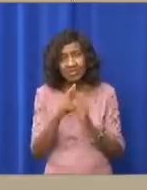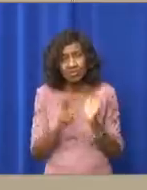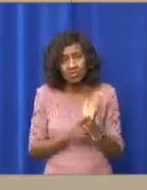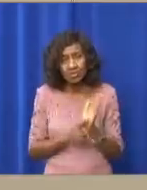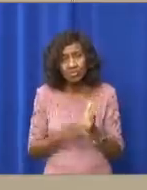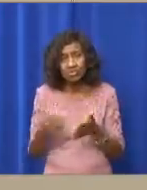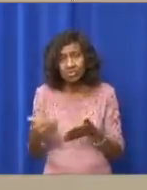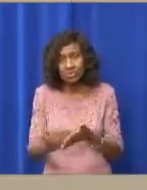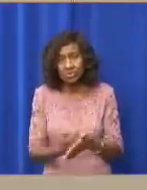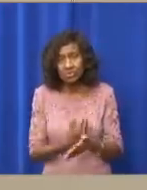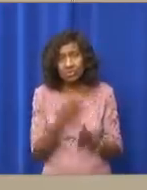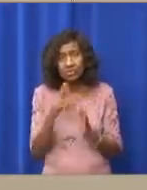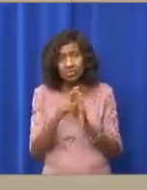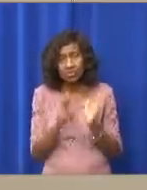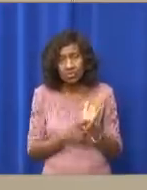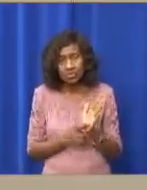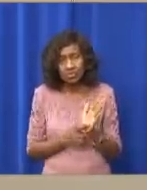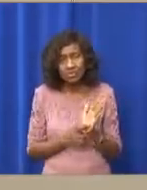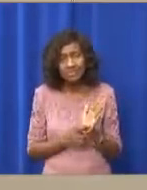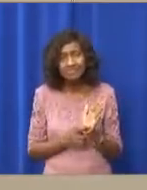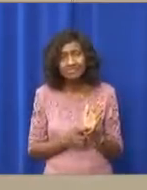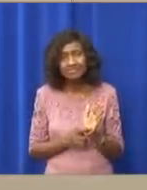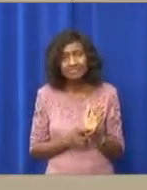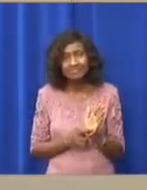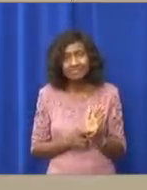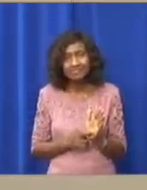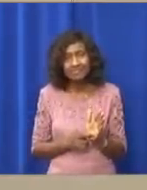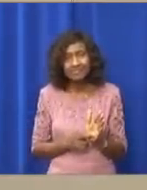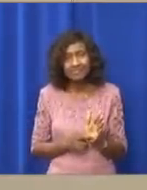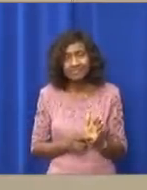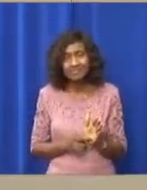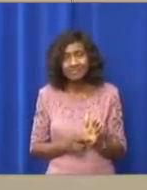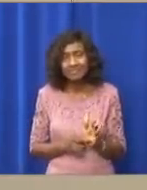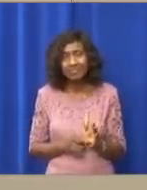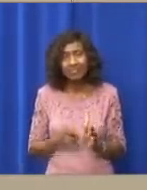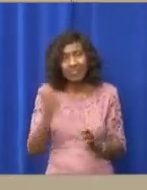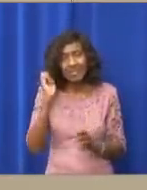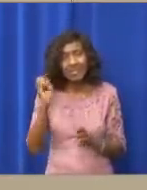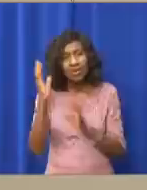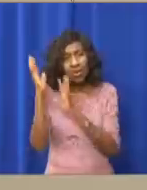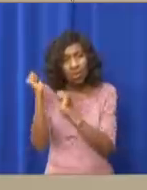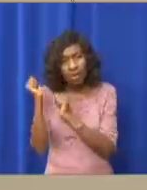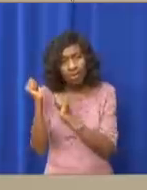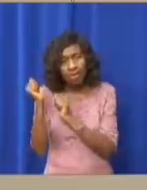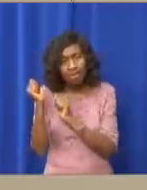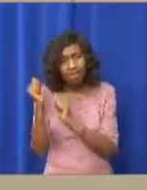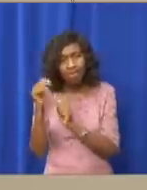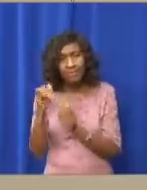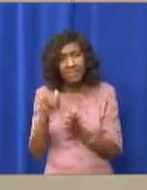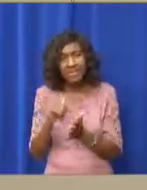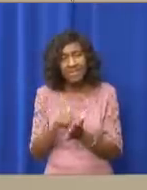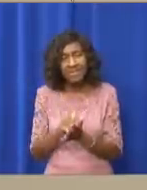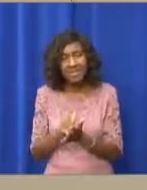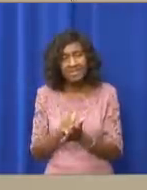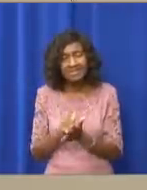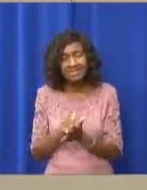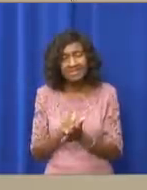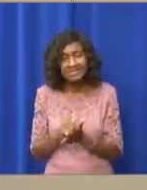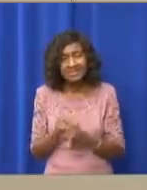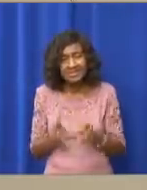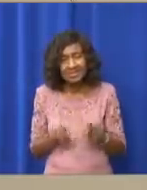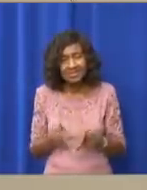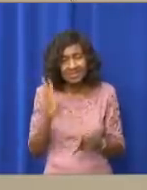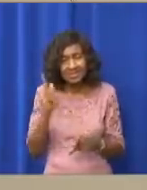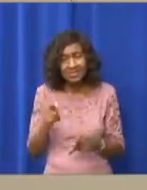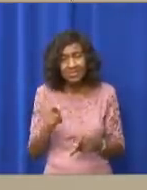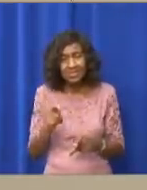with respect to life as we have come to know it. I do hope and I expect that they will be welcome. This